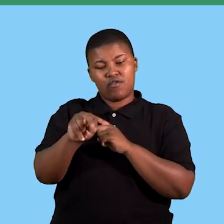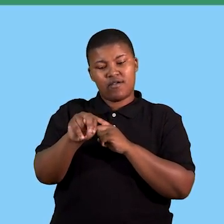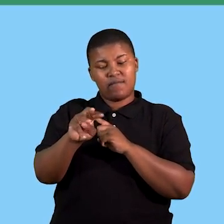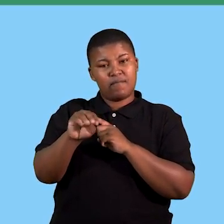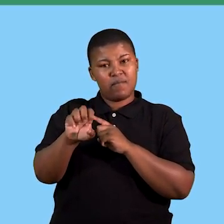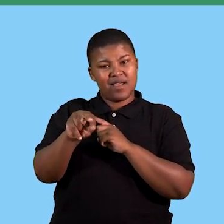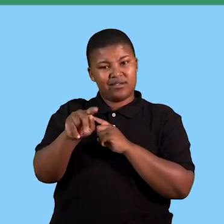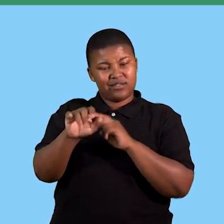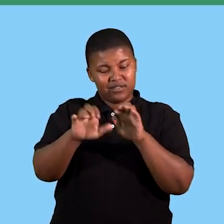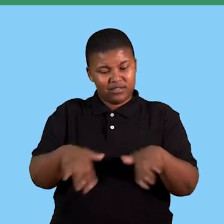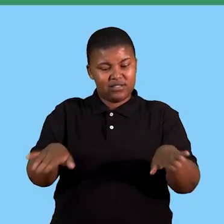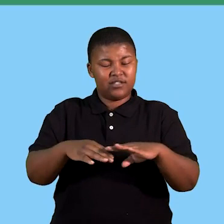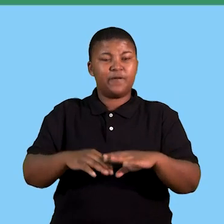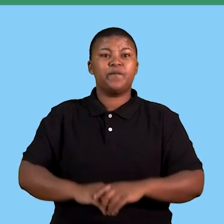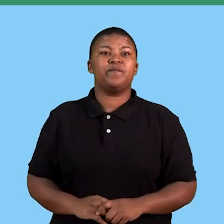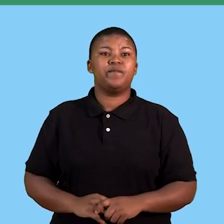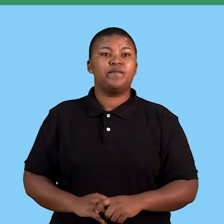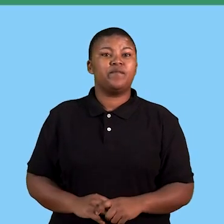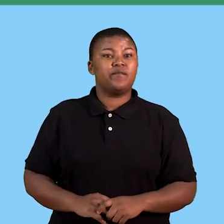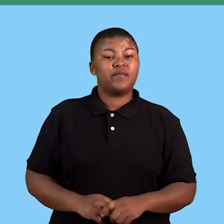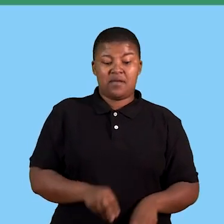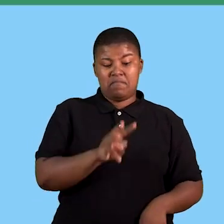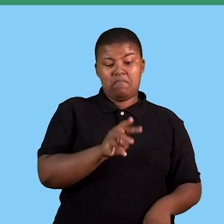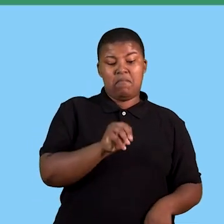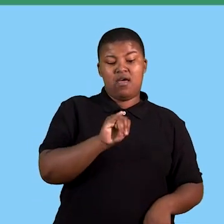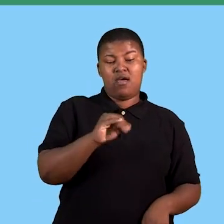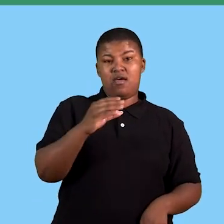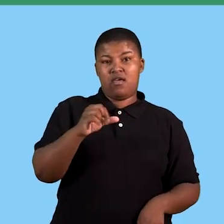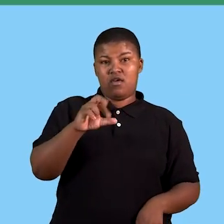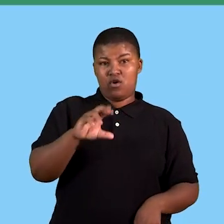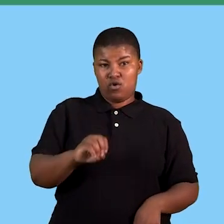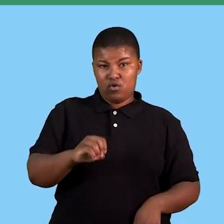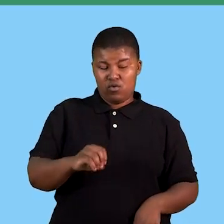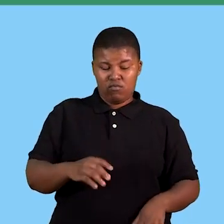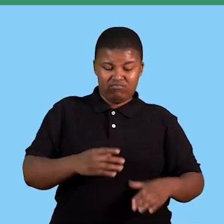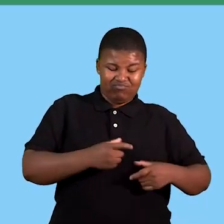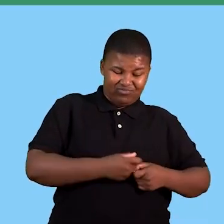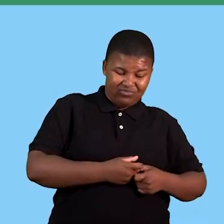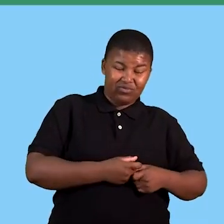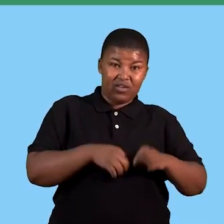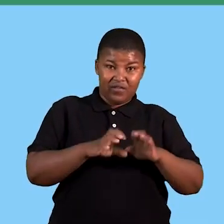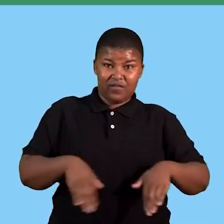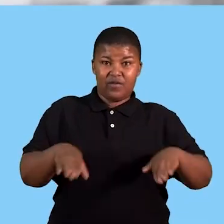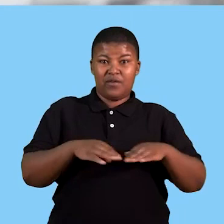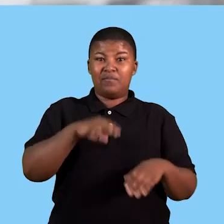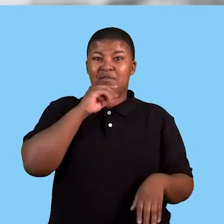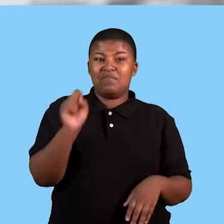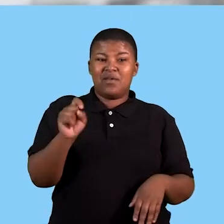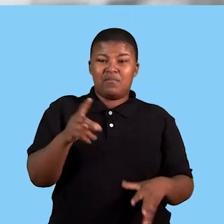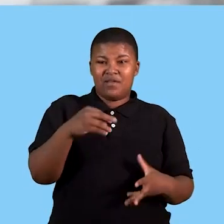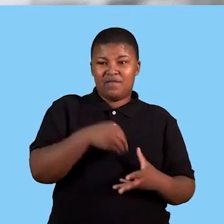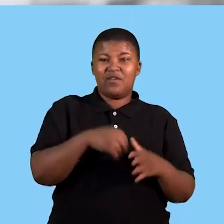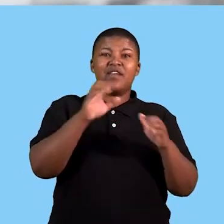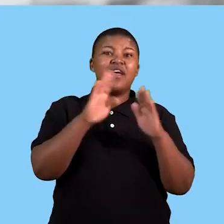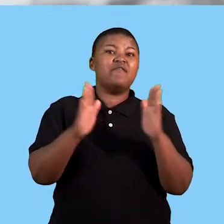the microenvironment refers to the internal environment of the business. So we also talk